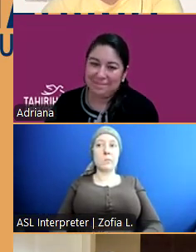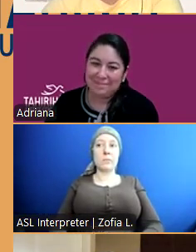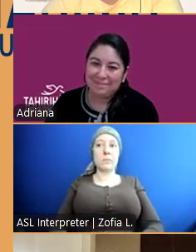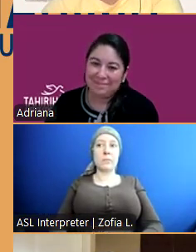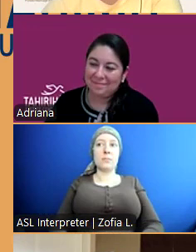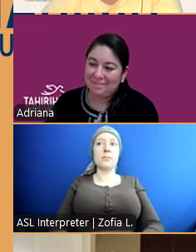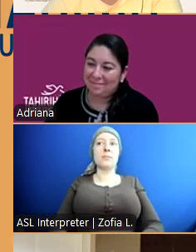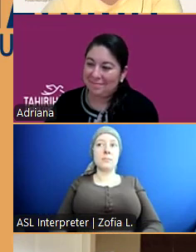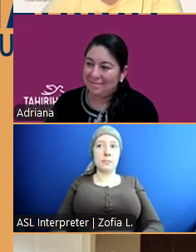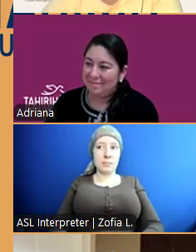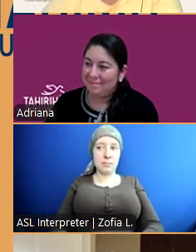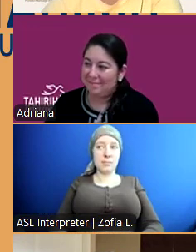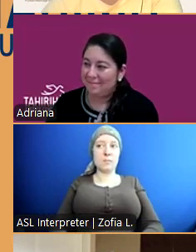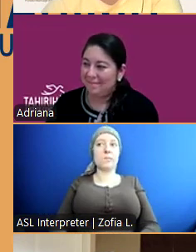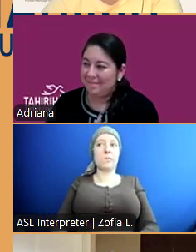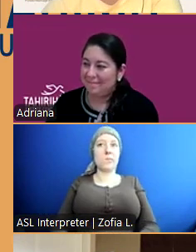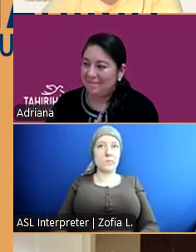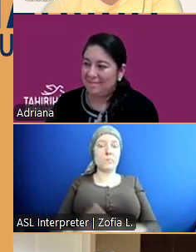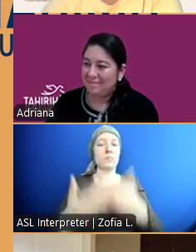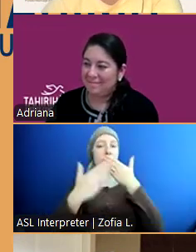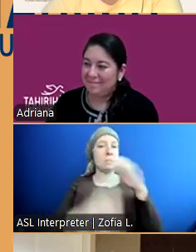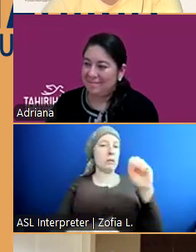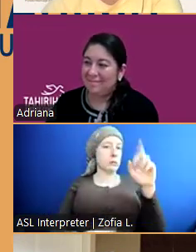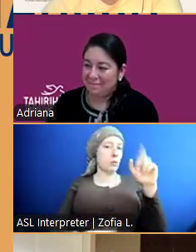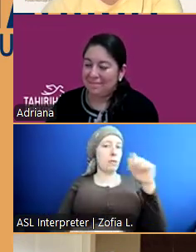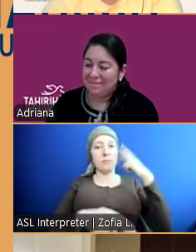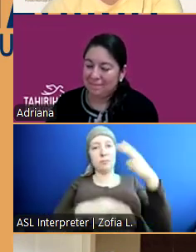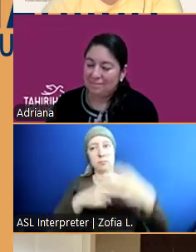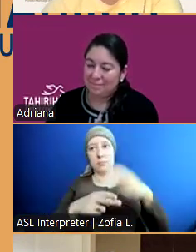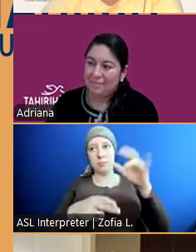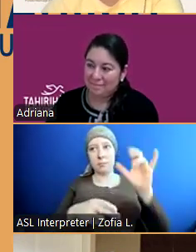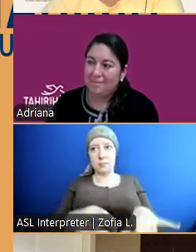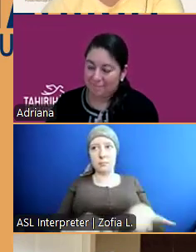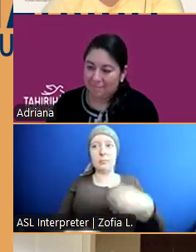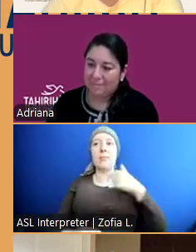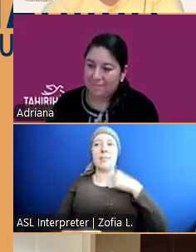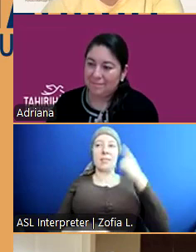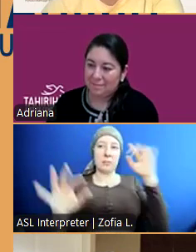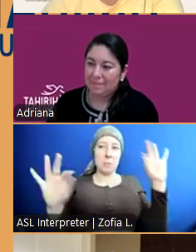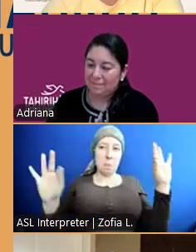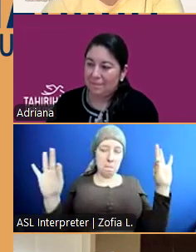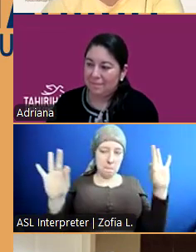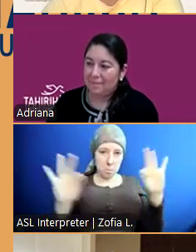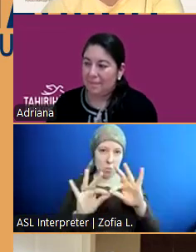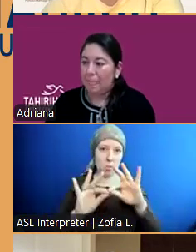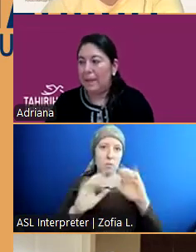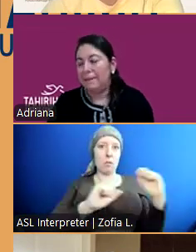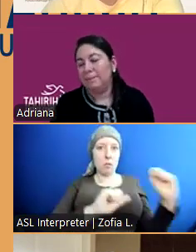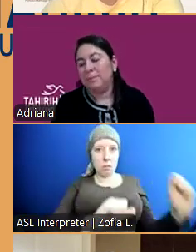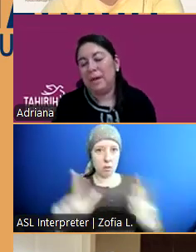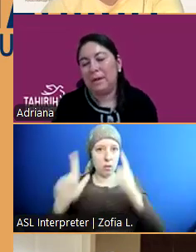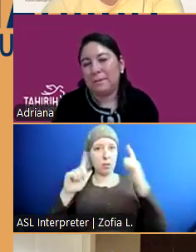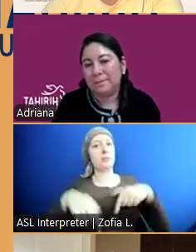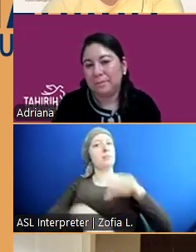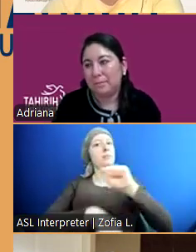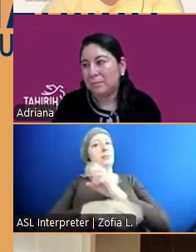Yeah, thank you, Sarah, for naming that. And I do think that it's critical for us to be, all of us in this work,